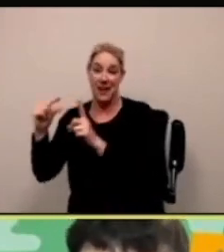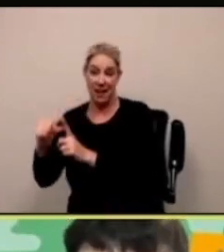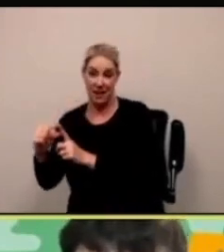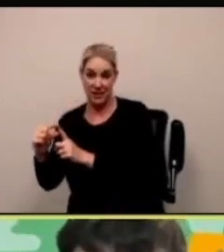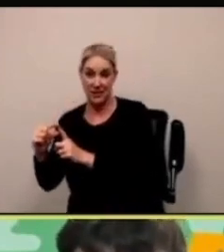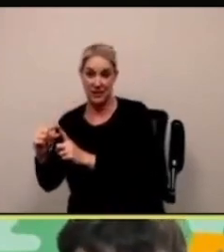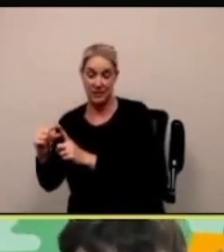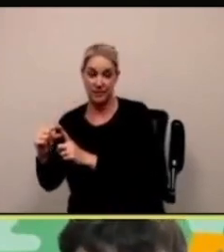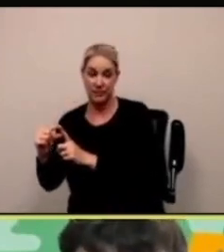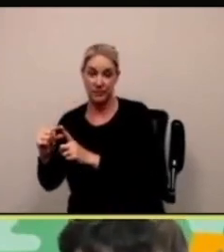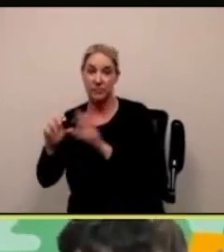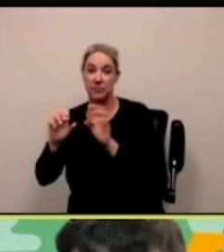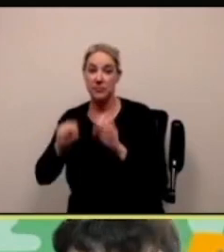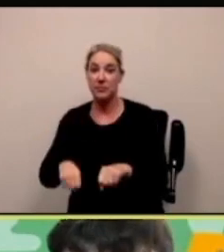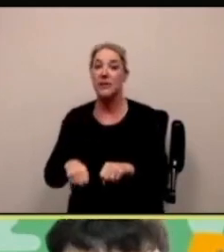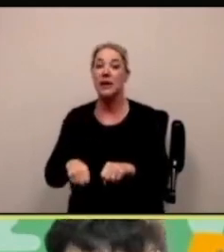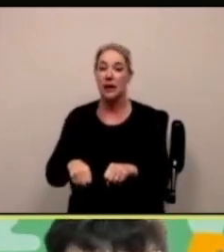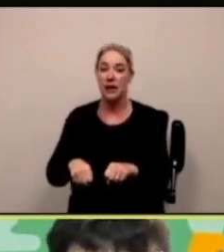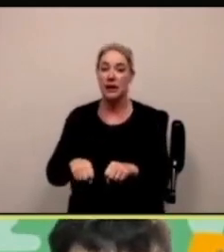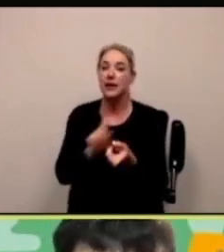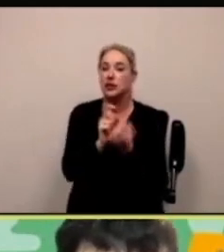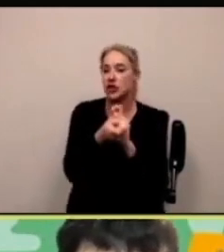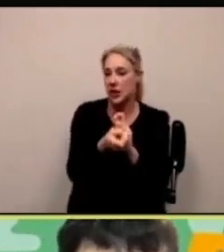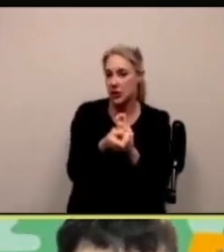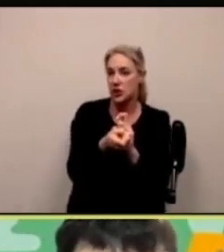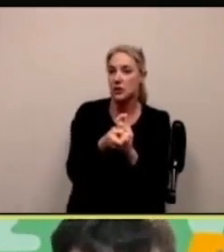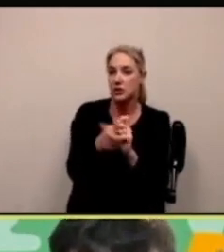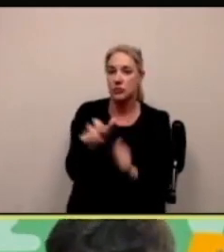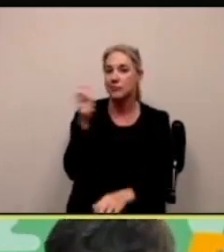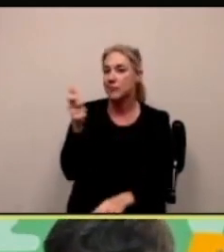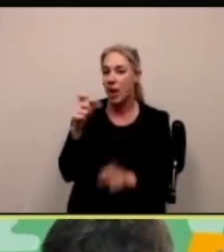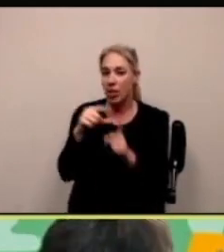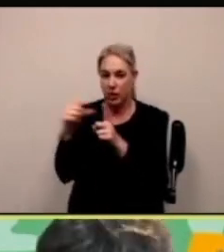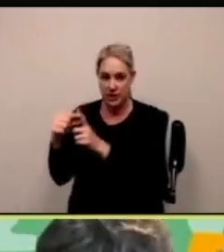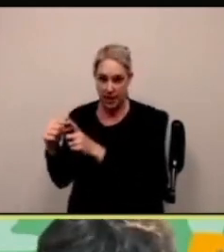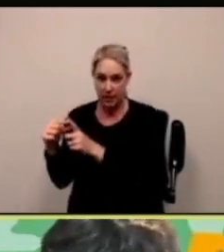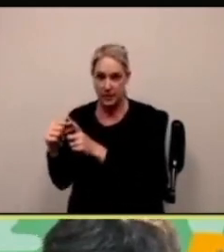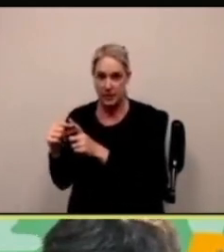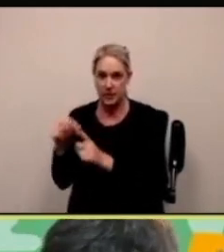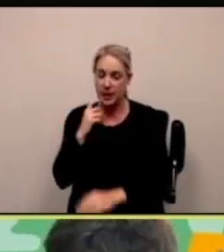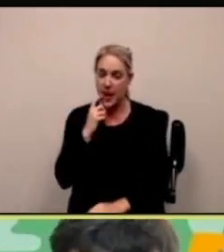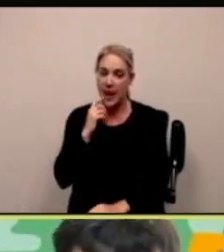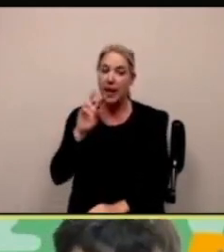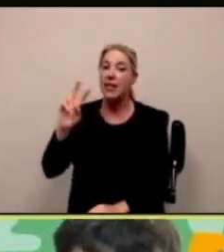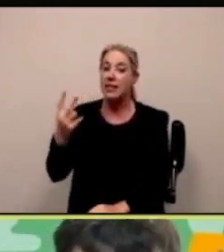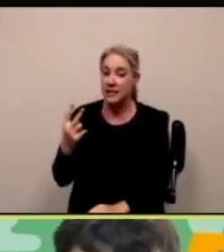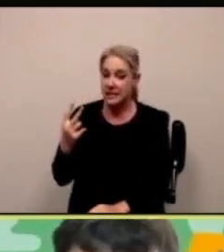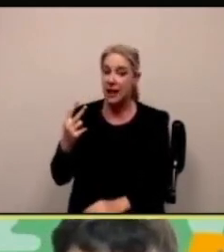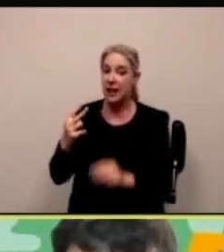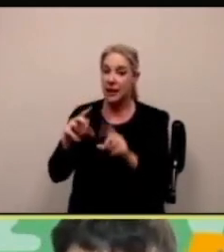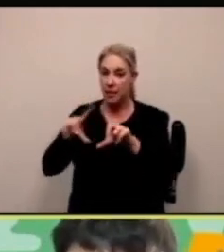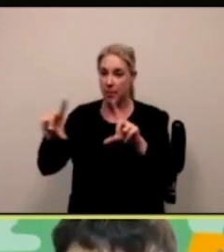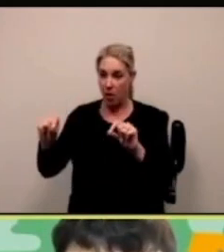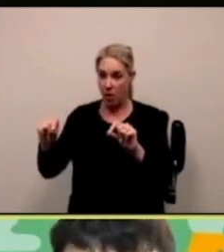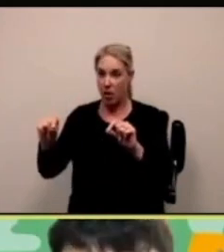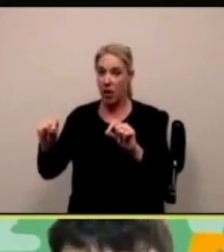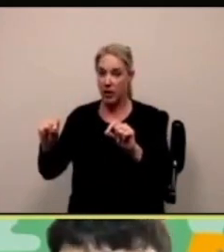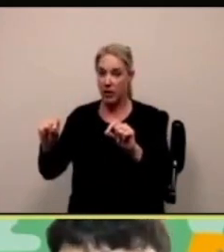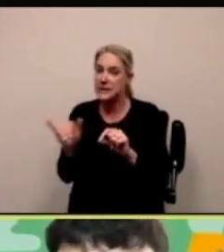And I can, change it to some other text. And then this second block does something similar, but with an effect.